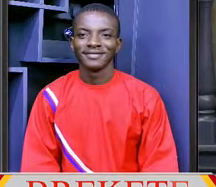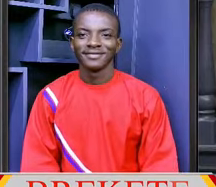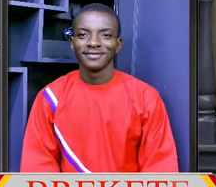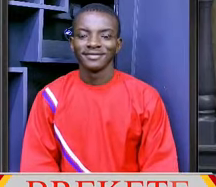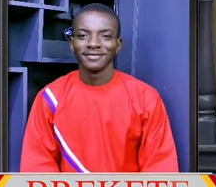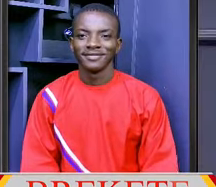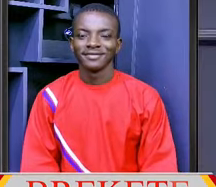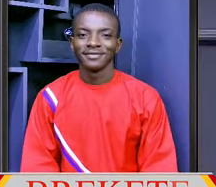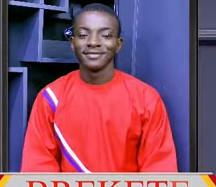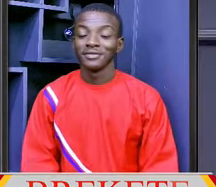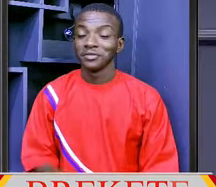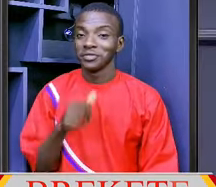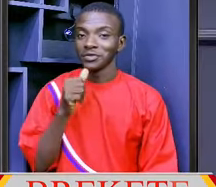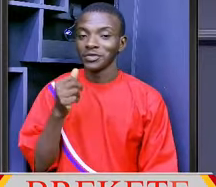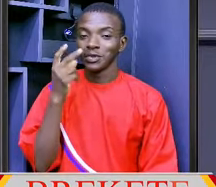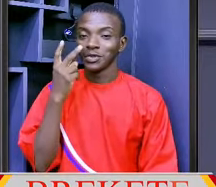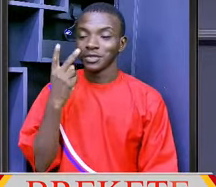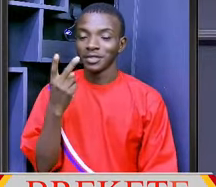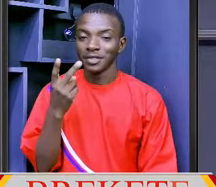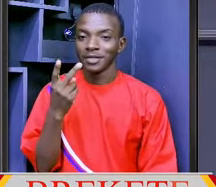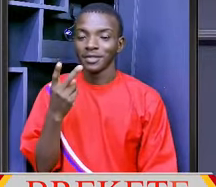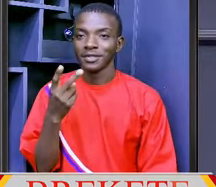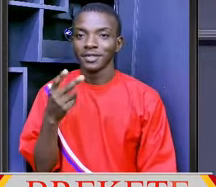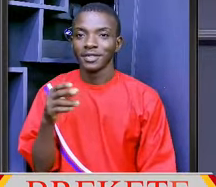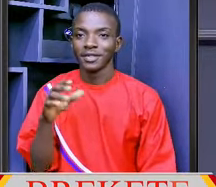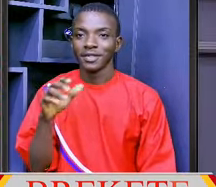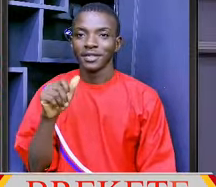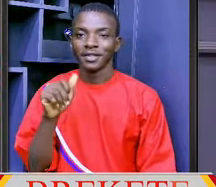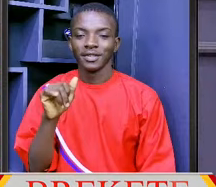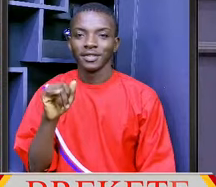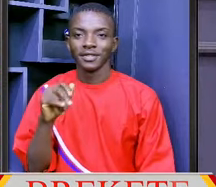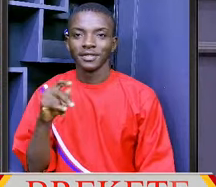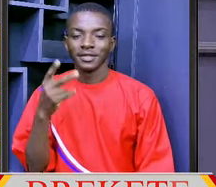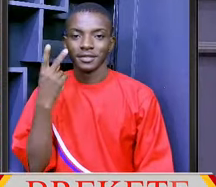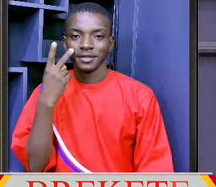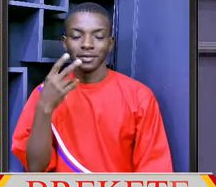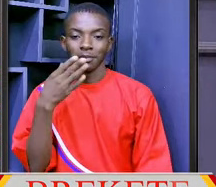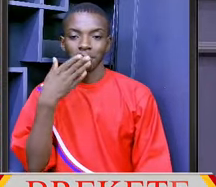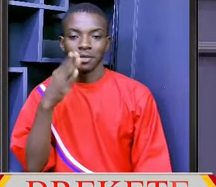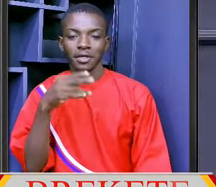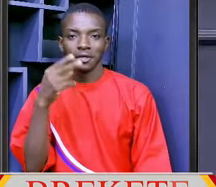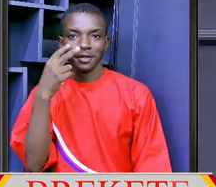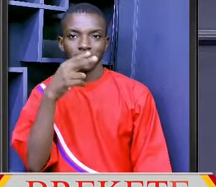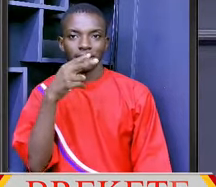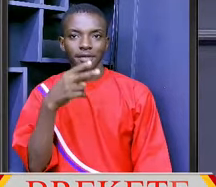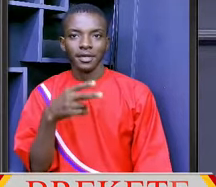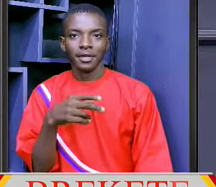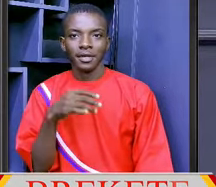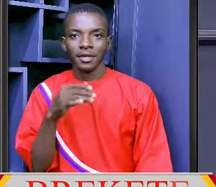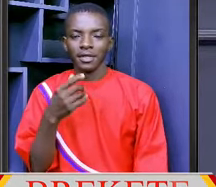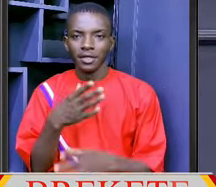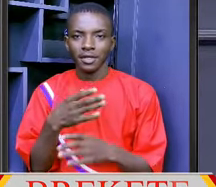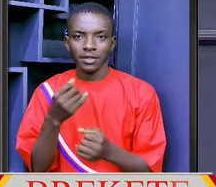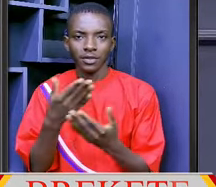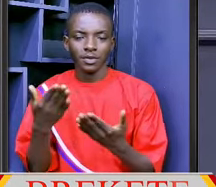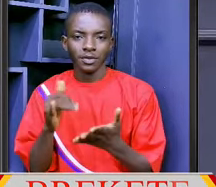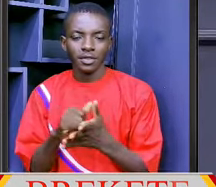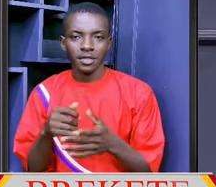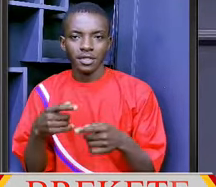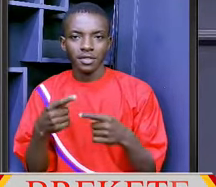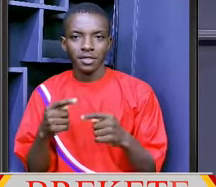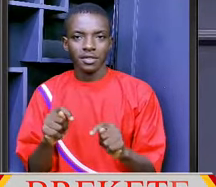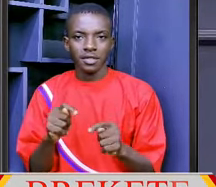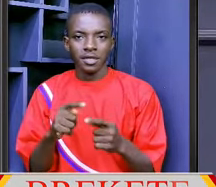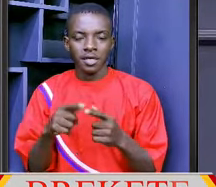When I know see, say consultant, I they look me bad. No, but I get something, so I try